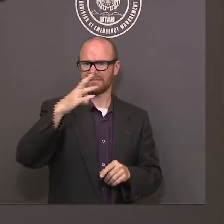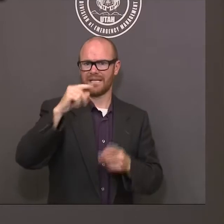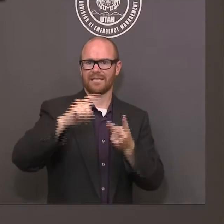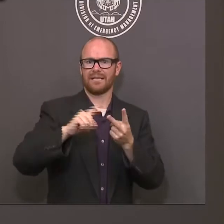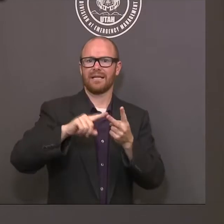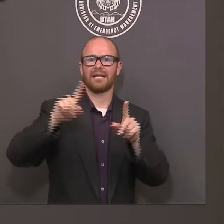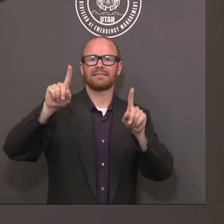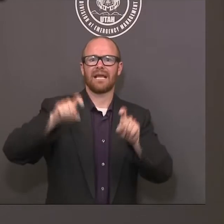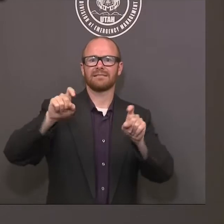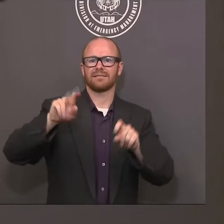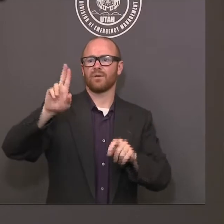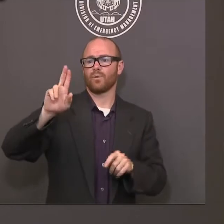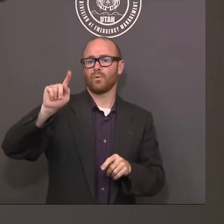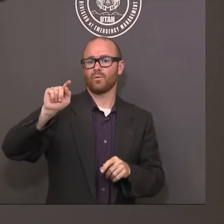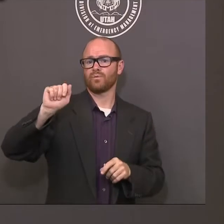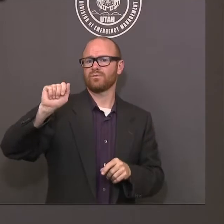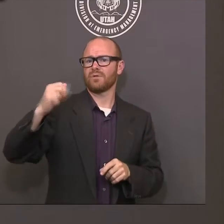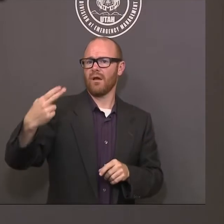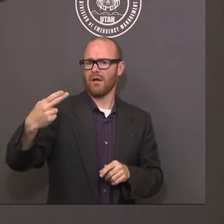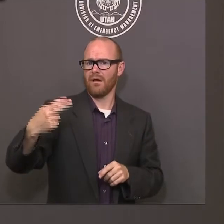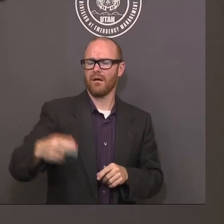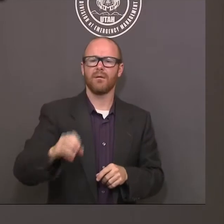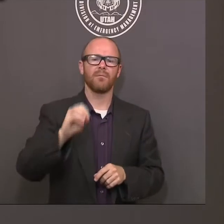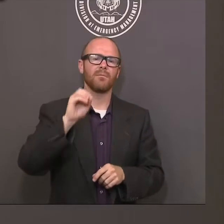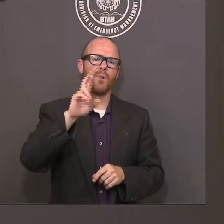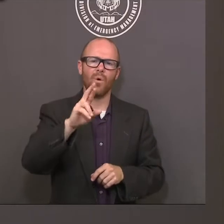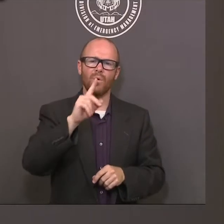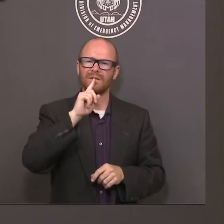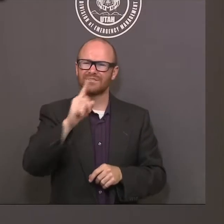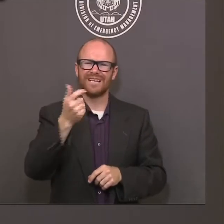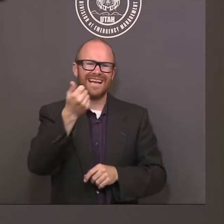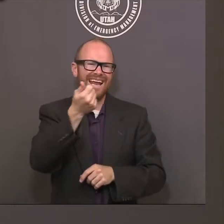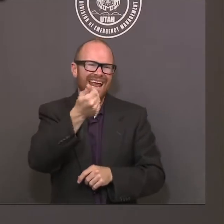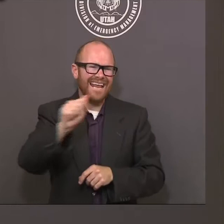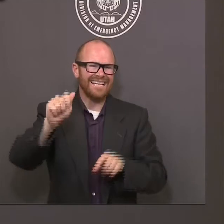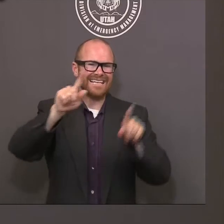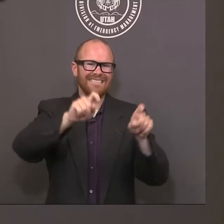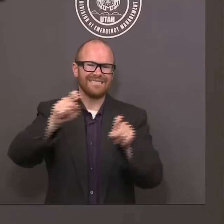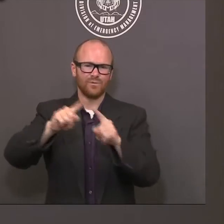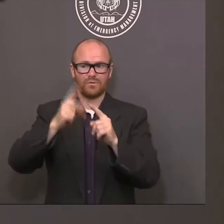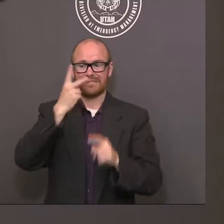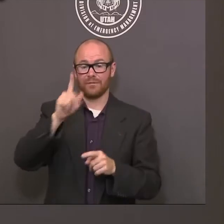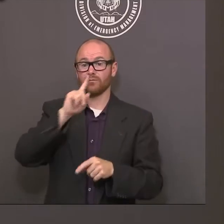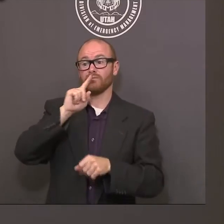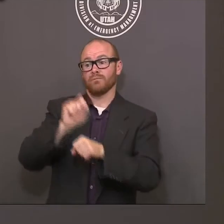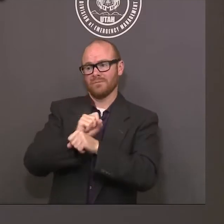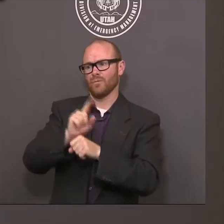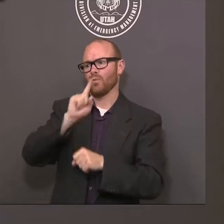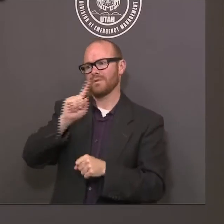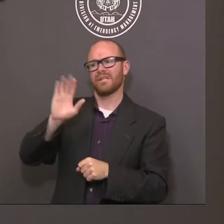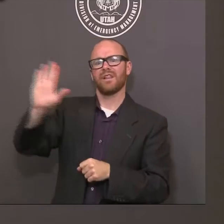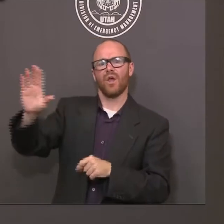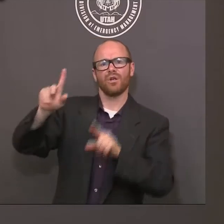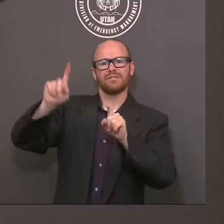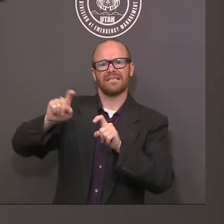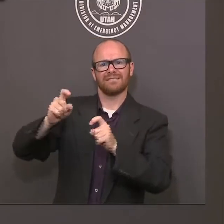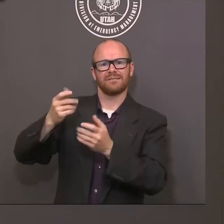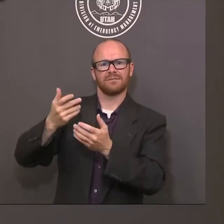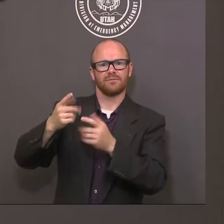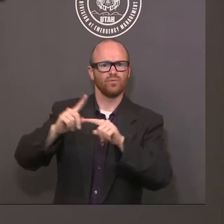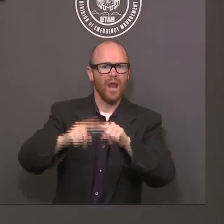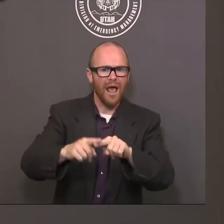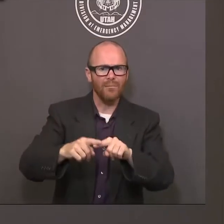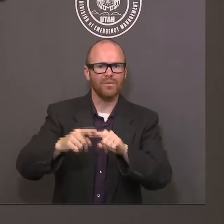or is there any type of testing being done to see if their tests are 100%